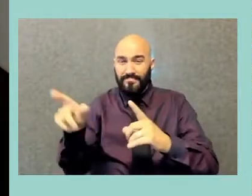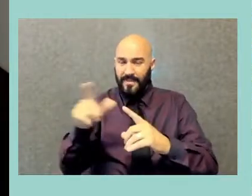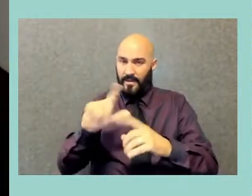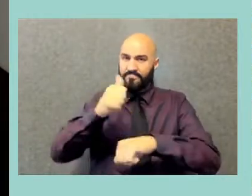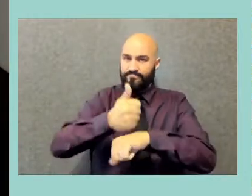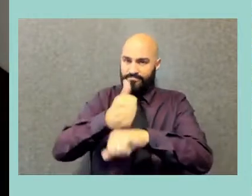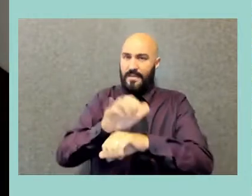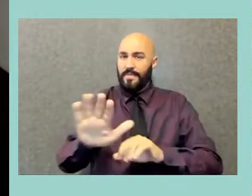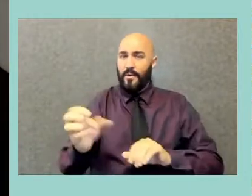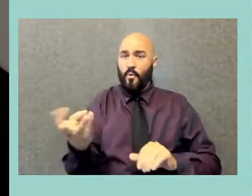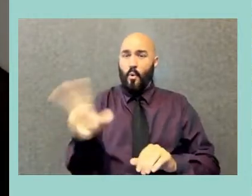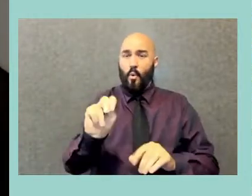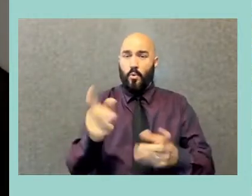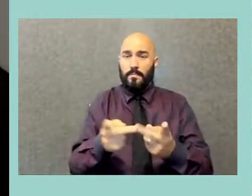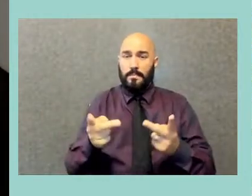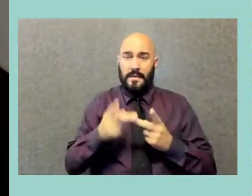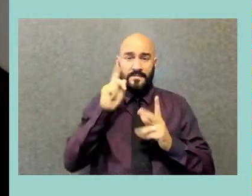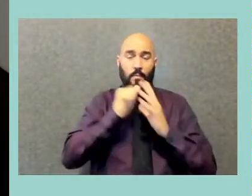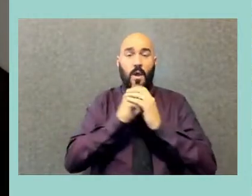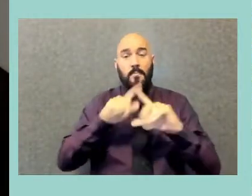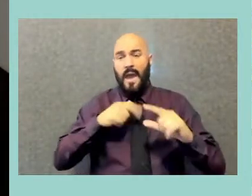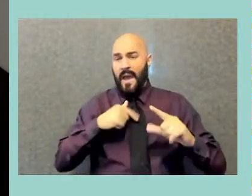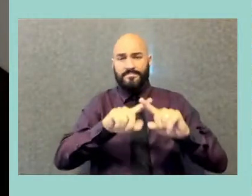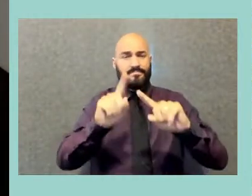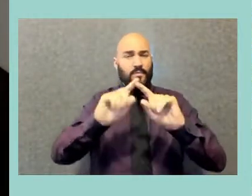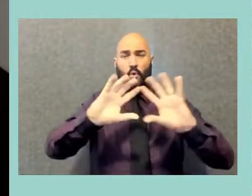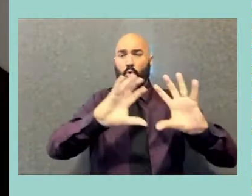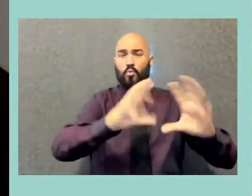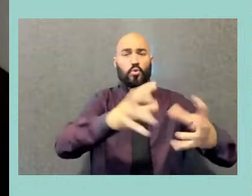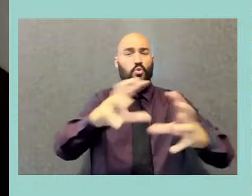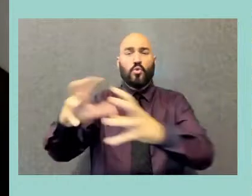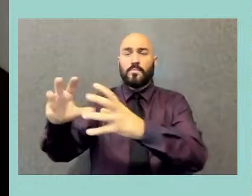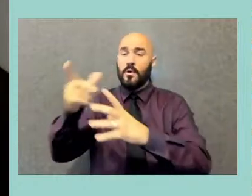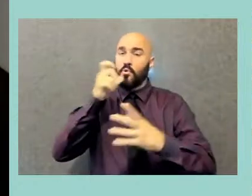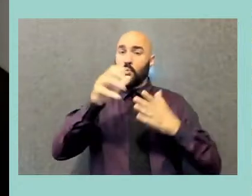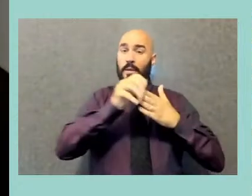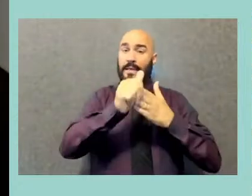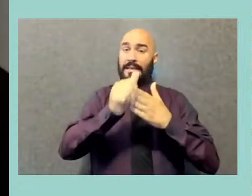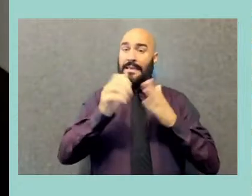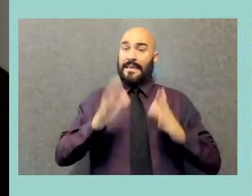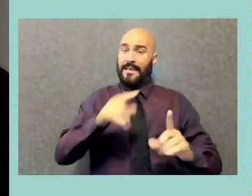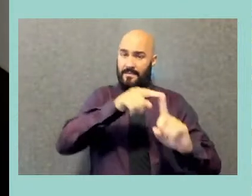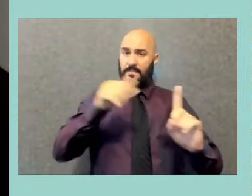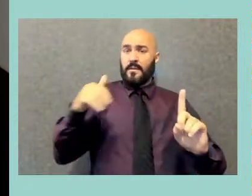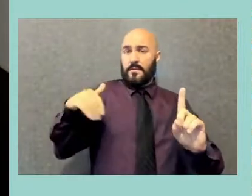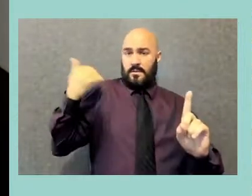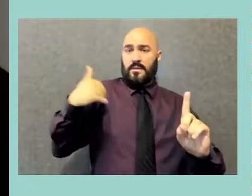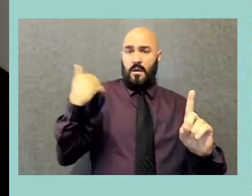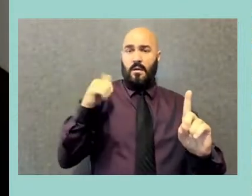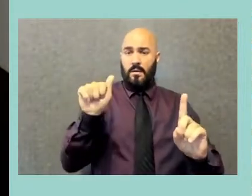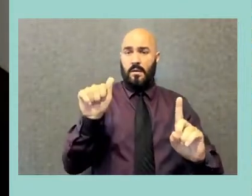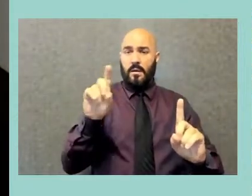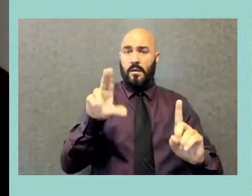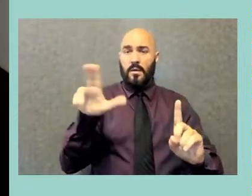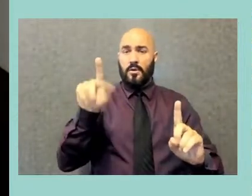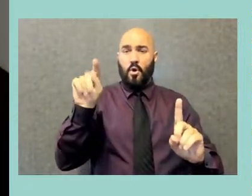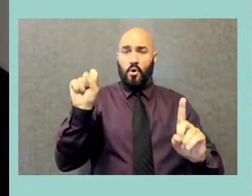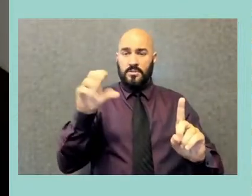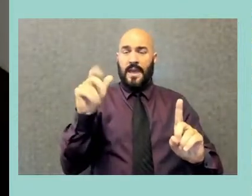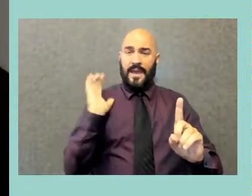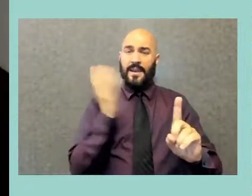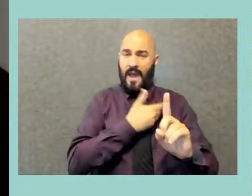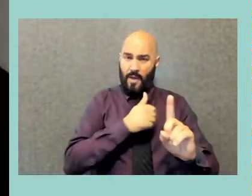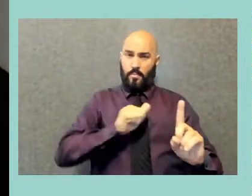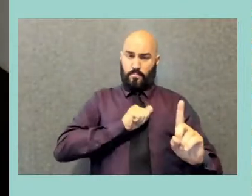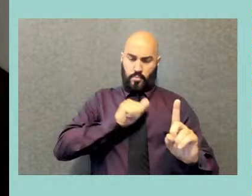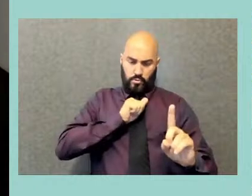Online communities, institutions and groups of all kinds led by young adults, and even our own personal